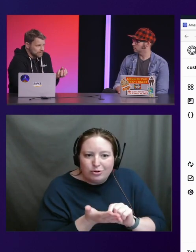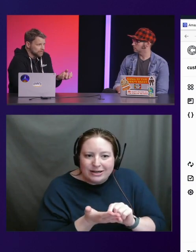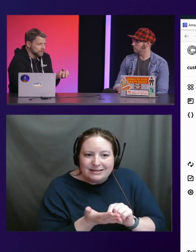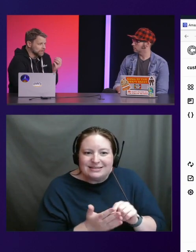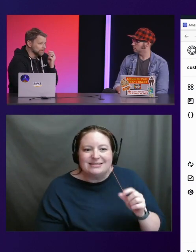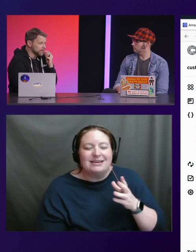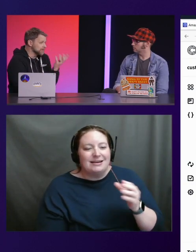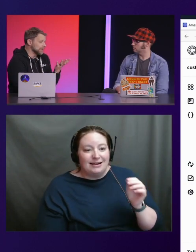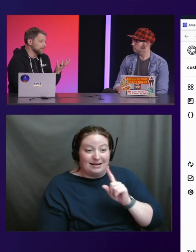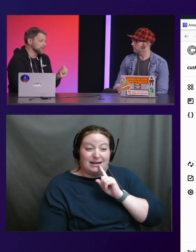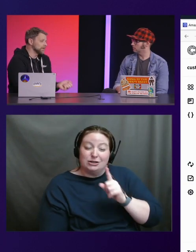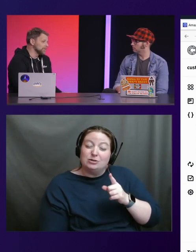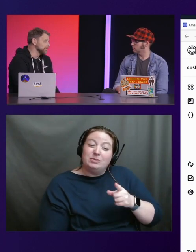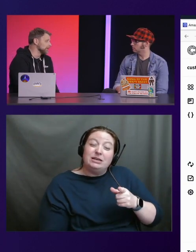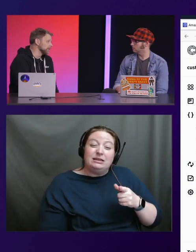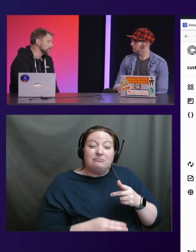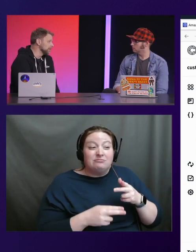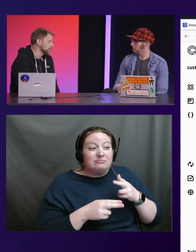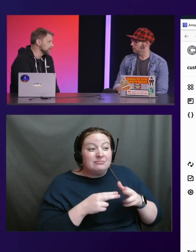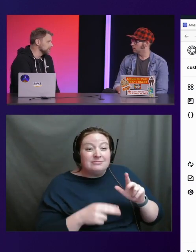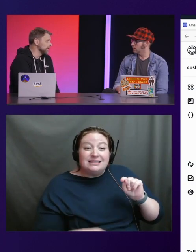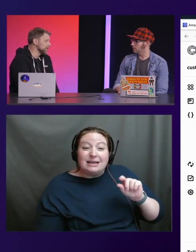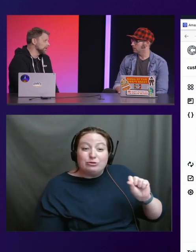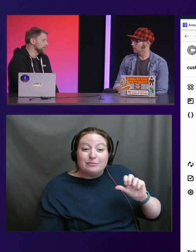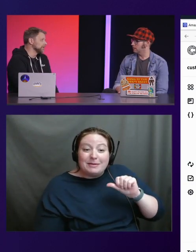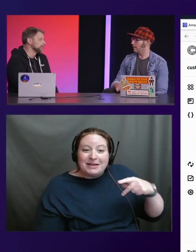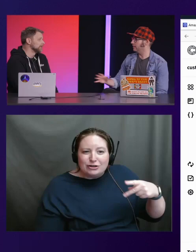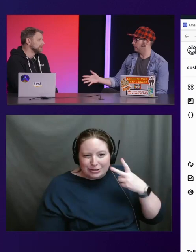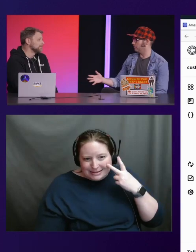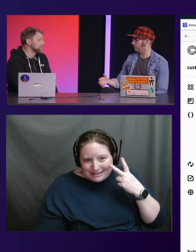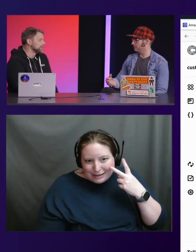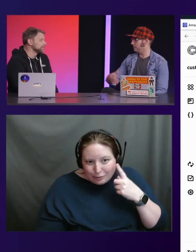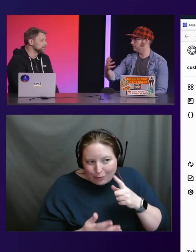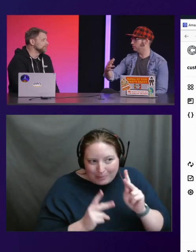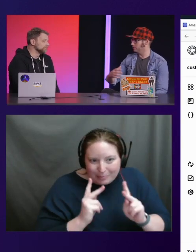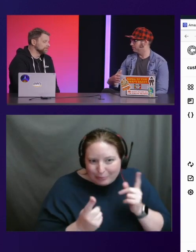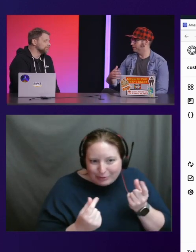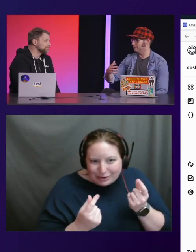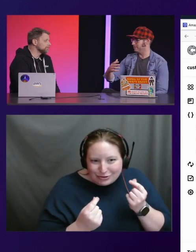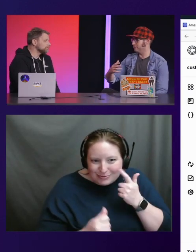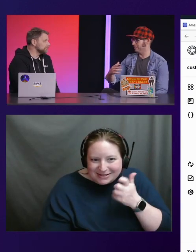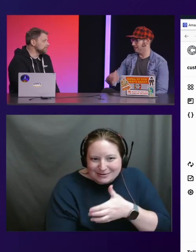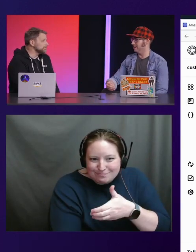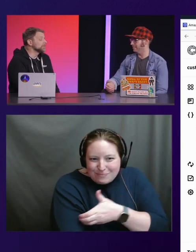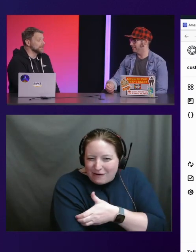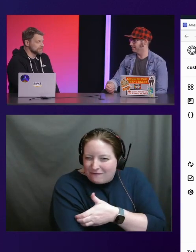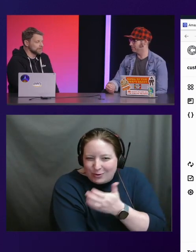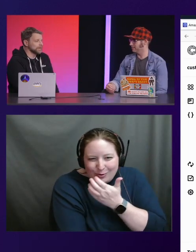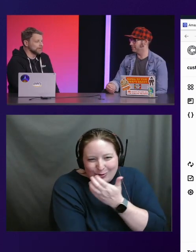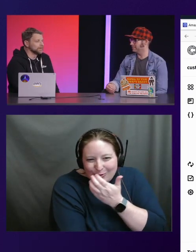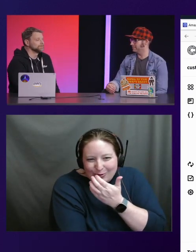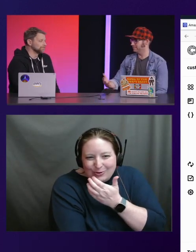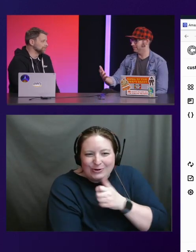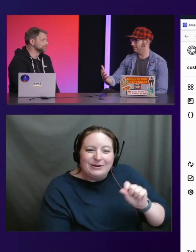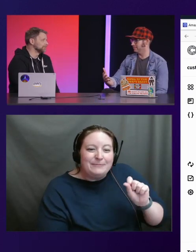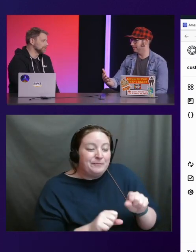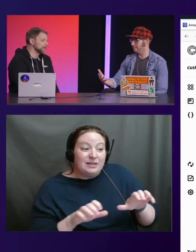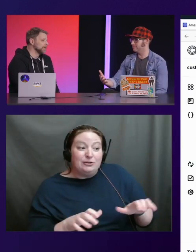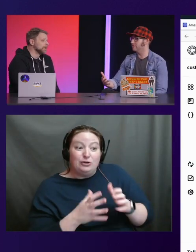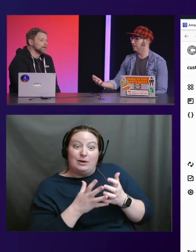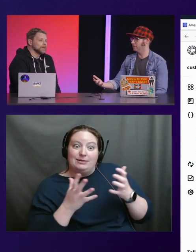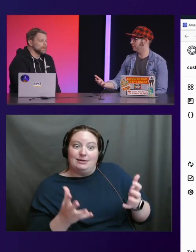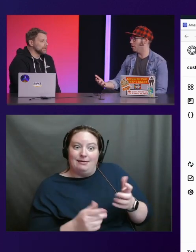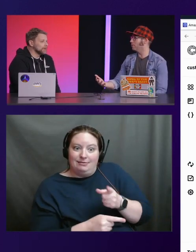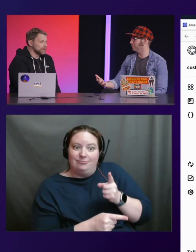little TypeScript applications, I can't wait to see what people are going to do with it because they're very powerful. Yeah, I was going to say that you could do a ton there. Yes, Because